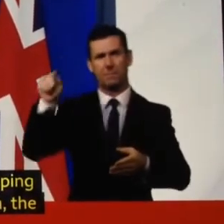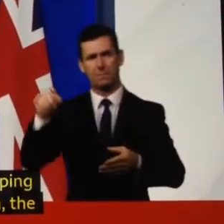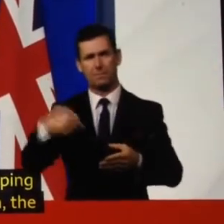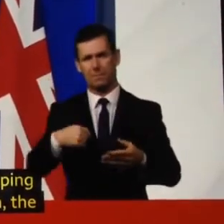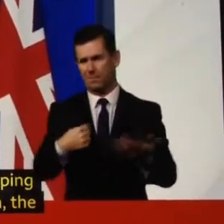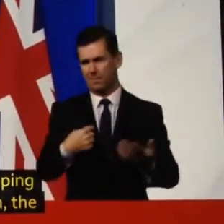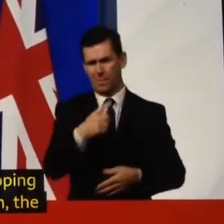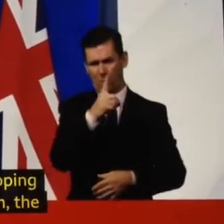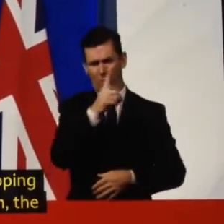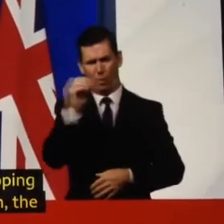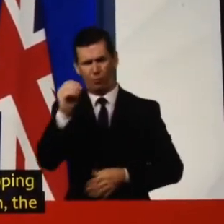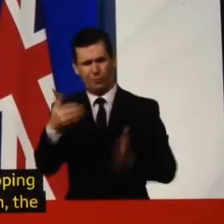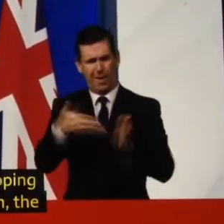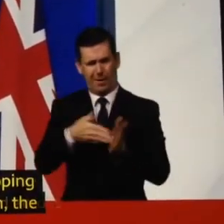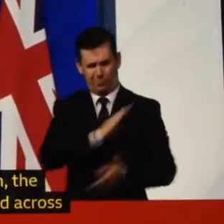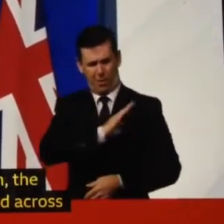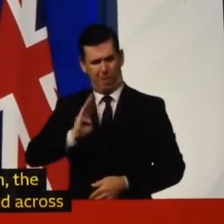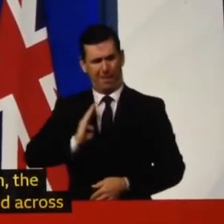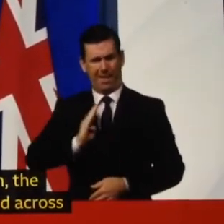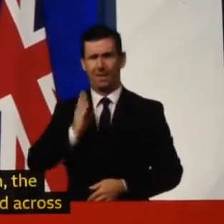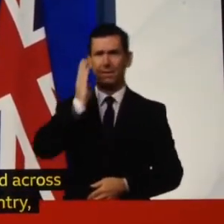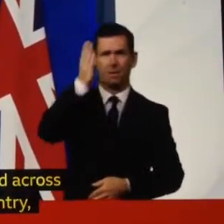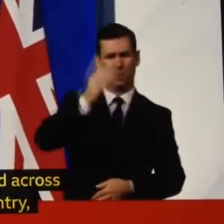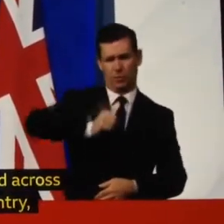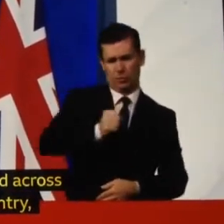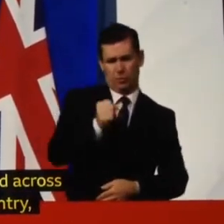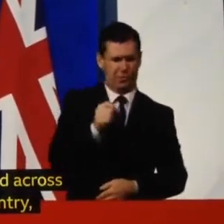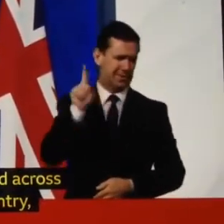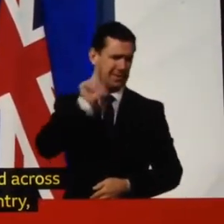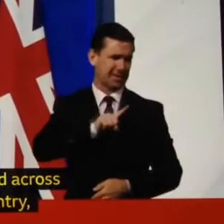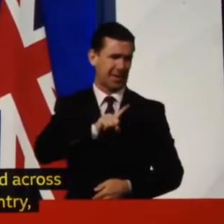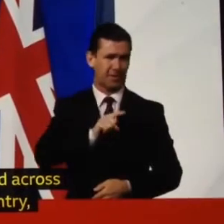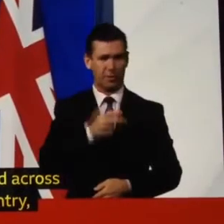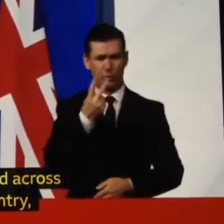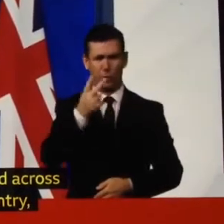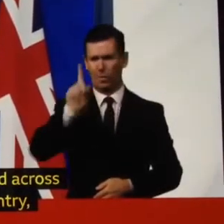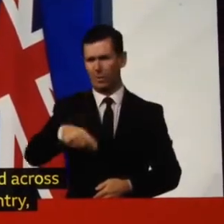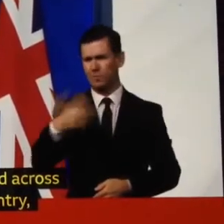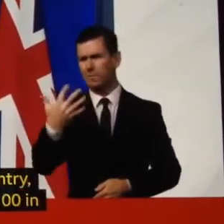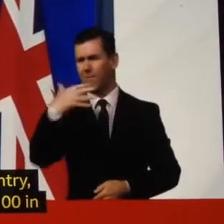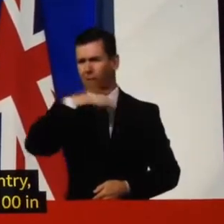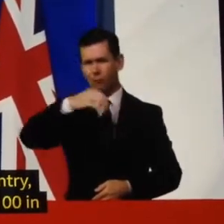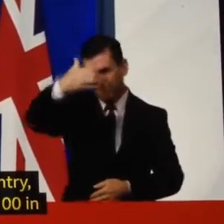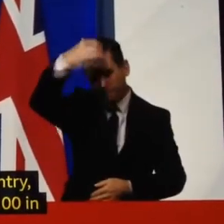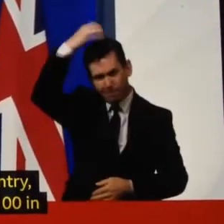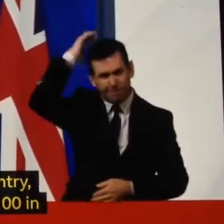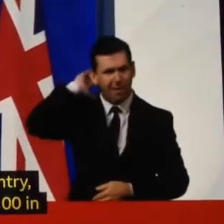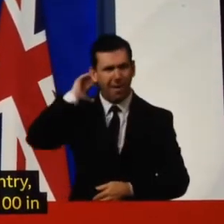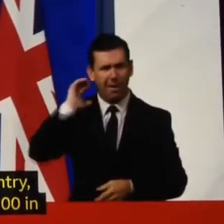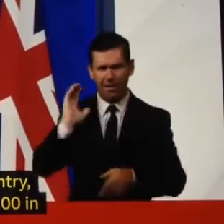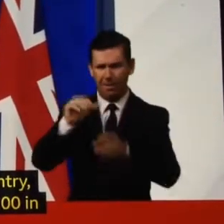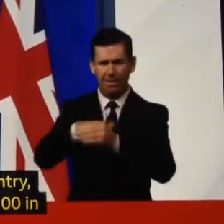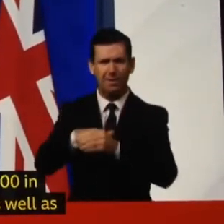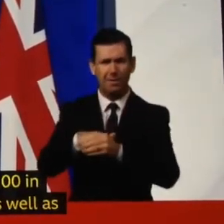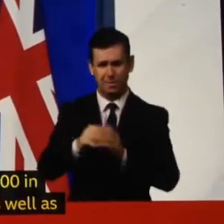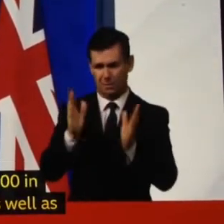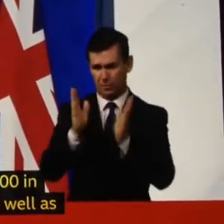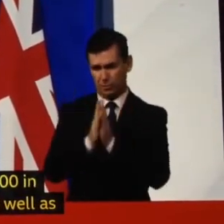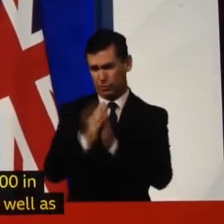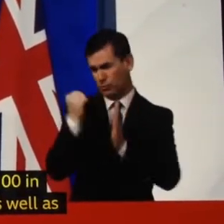100 in Scotland from yesterday, as well as 2,500 firefighters. And since Sunday night, we've seen more